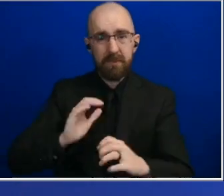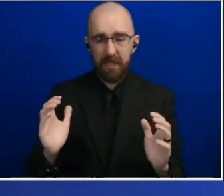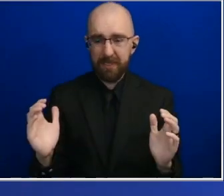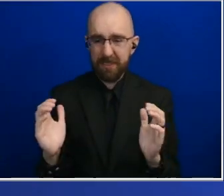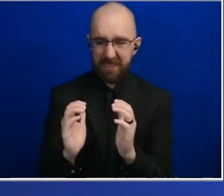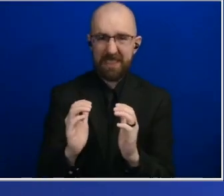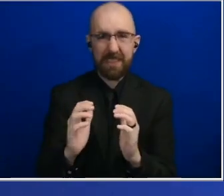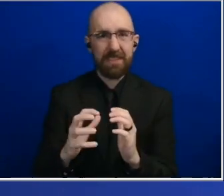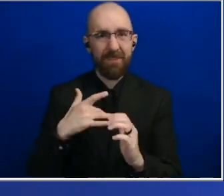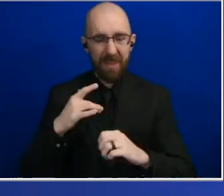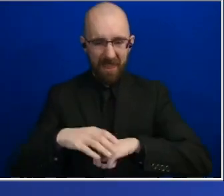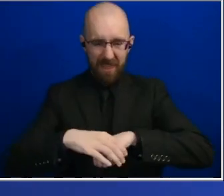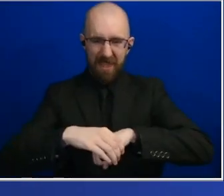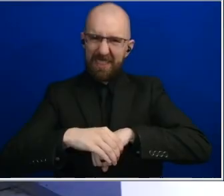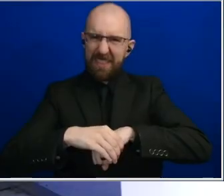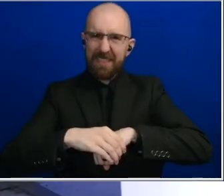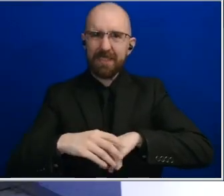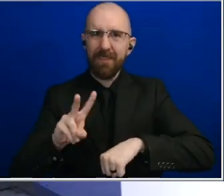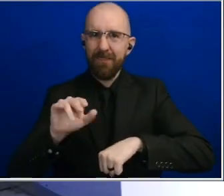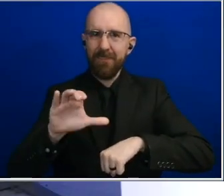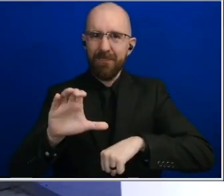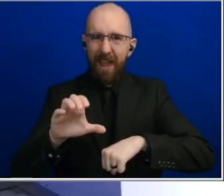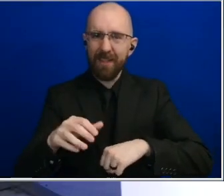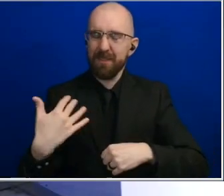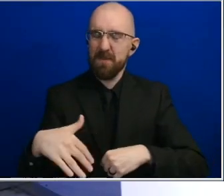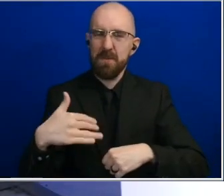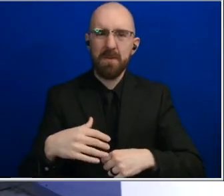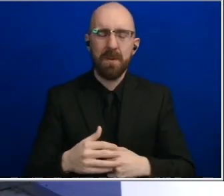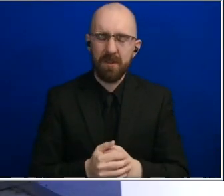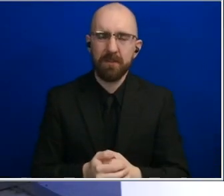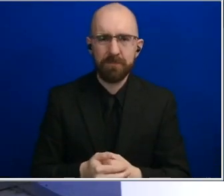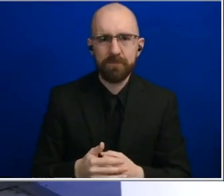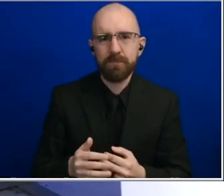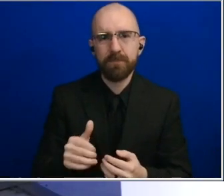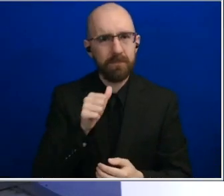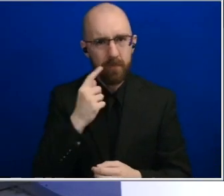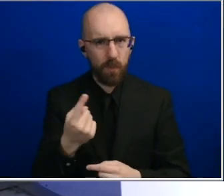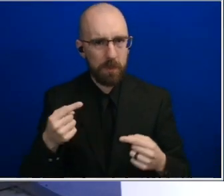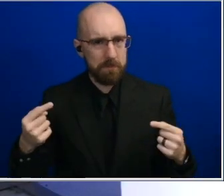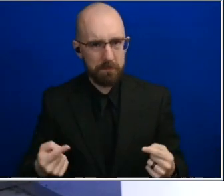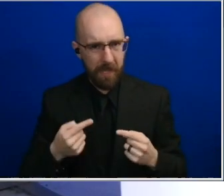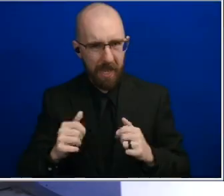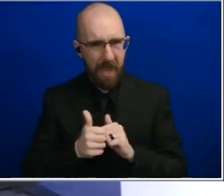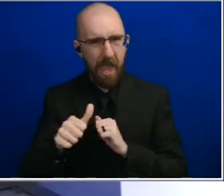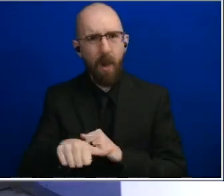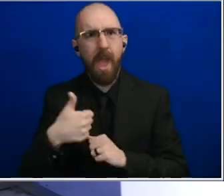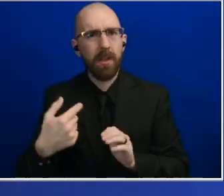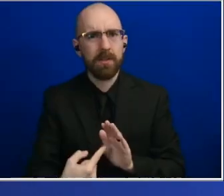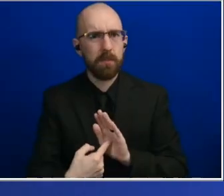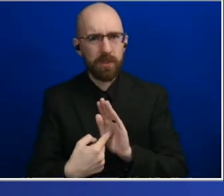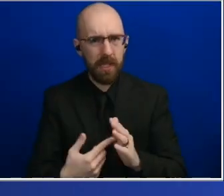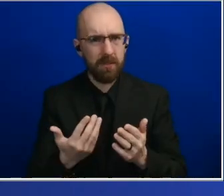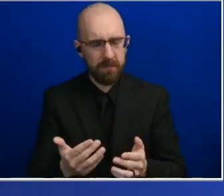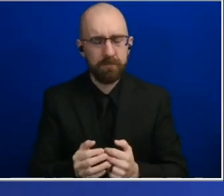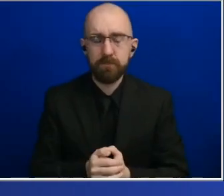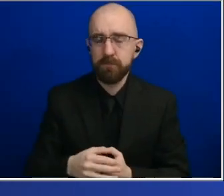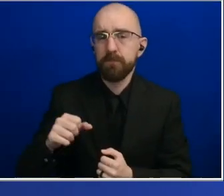the way this manifests. Okay. But it's not always pain, though. How else can it present? Yeah, so, some